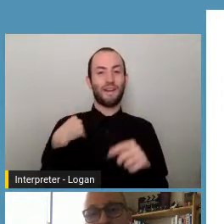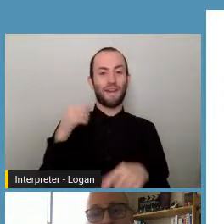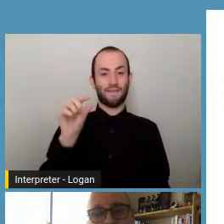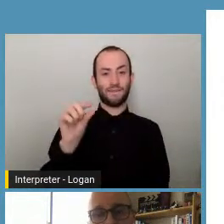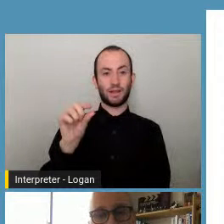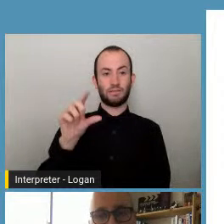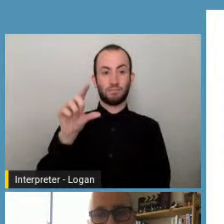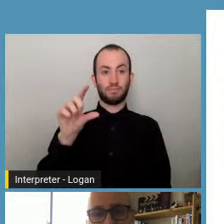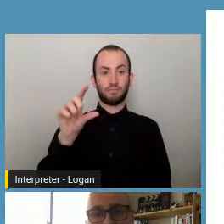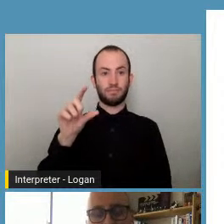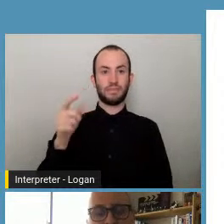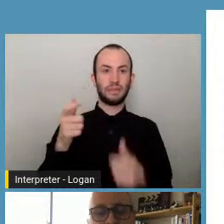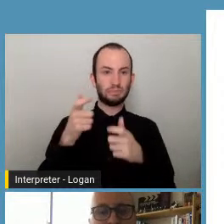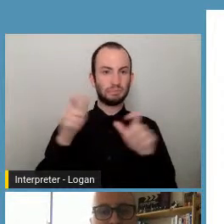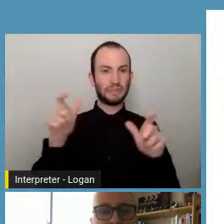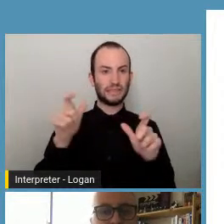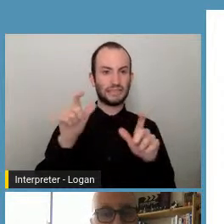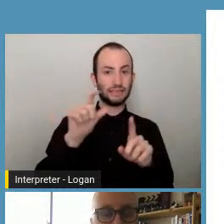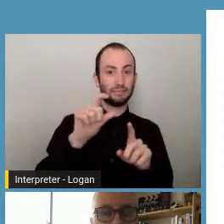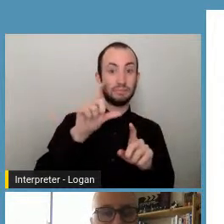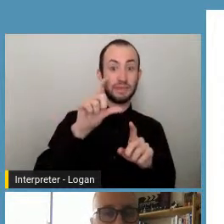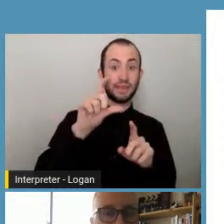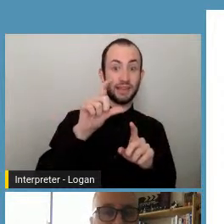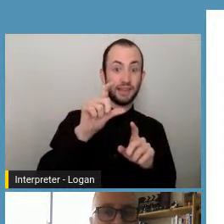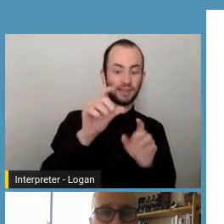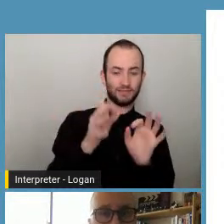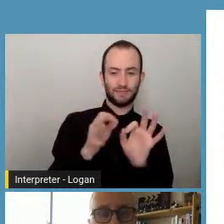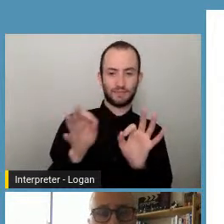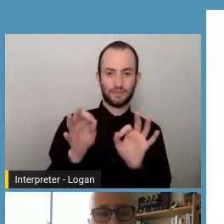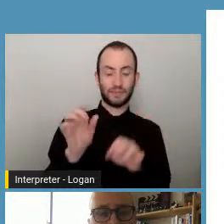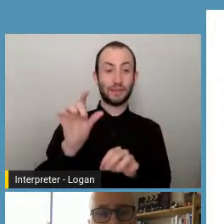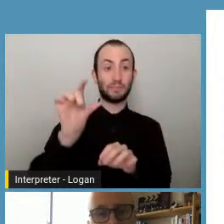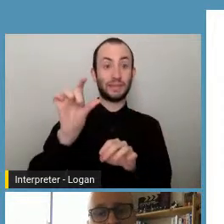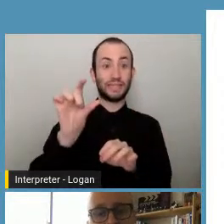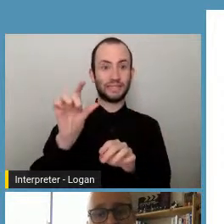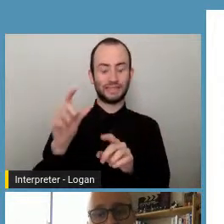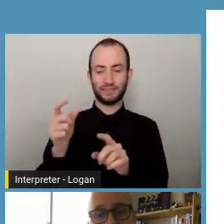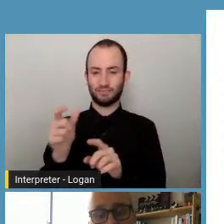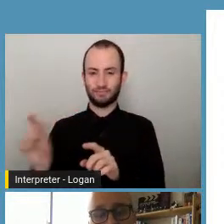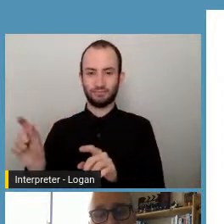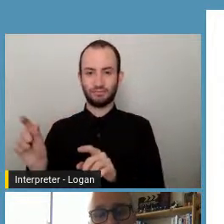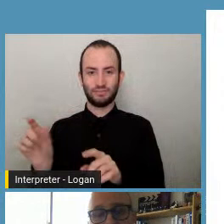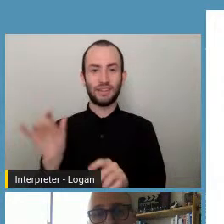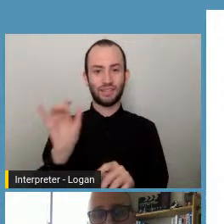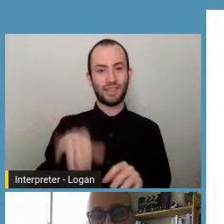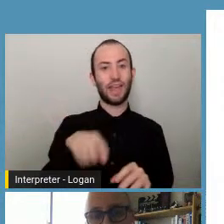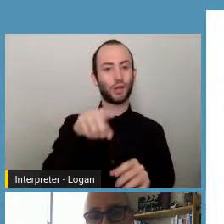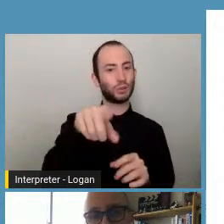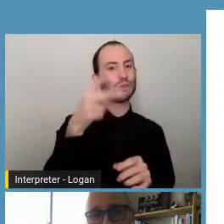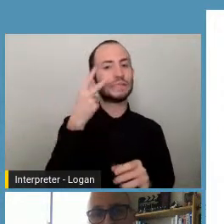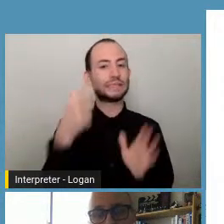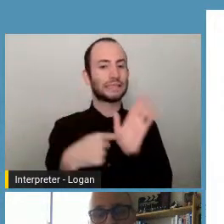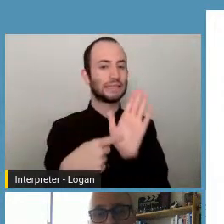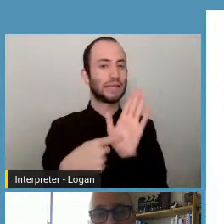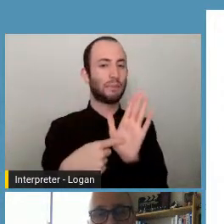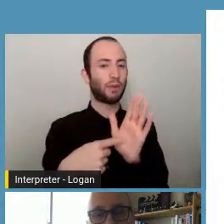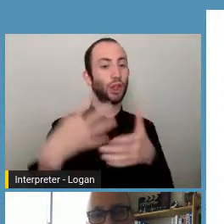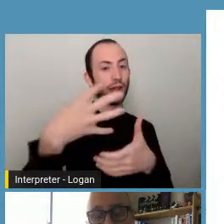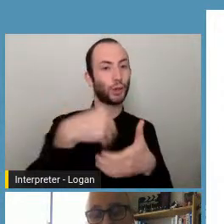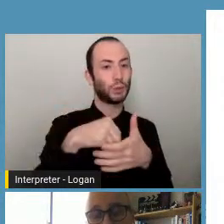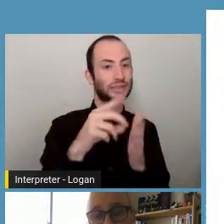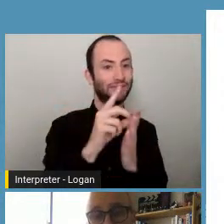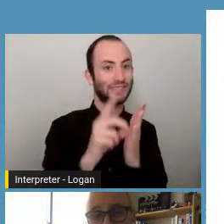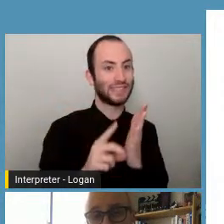are in lowercase. So you can see the hashtag inclusive design here. There's an uppercase I and an uppercase D. That helps ensure